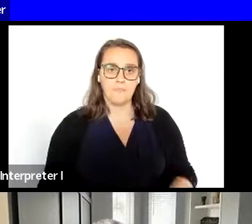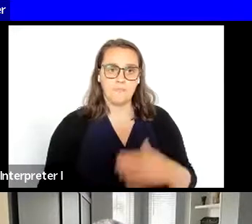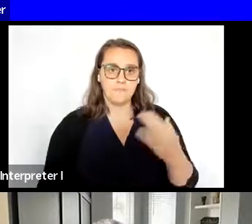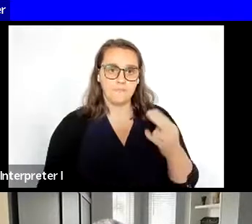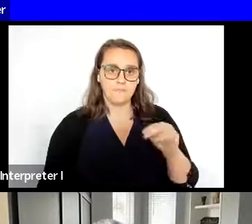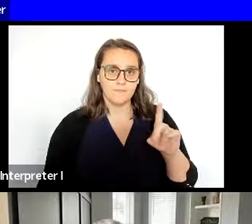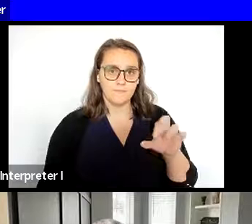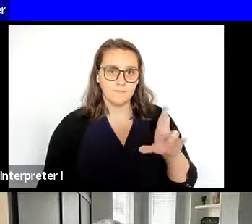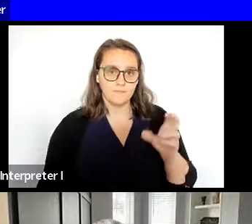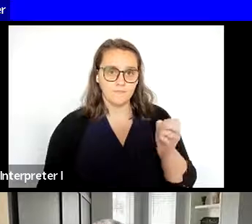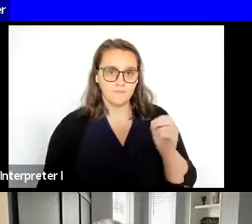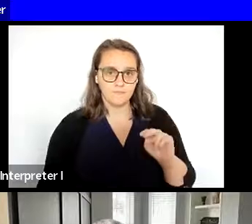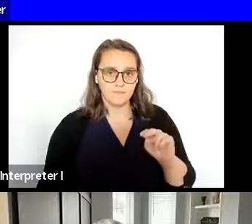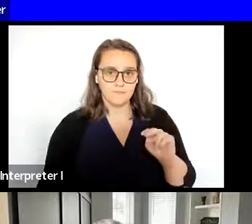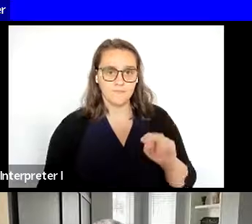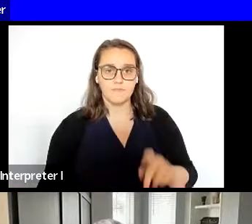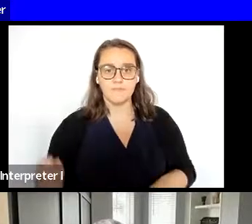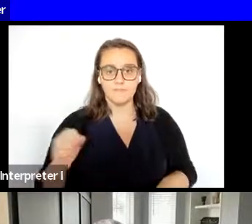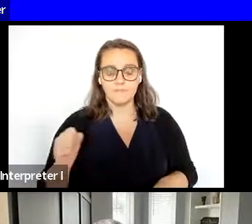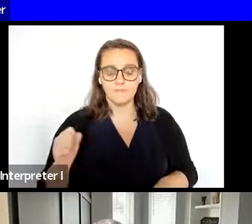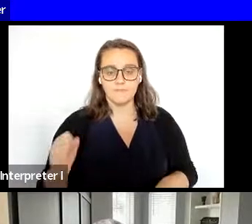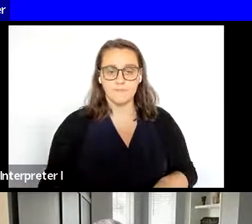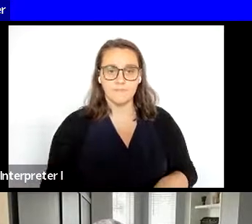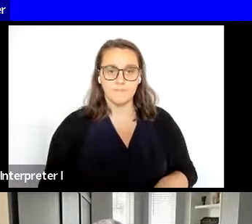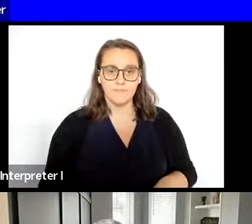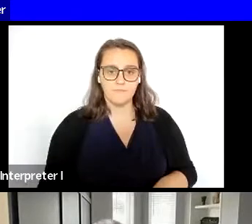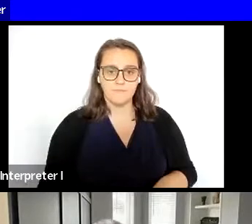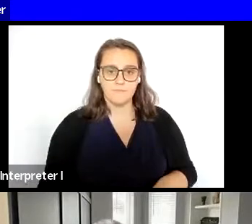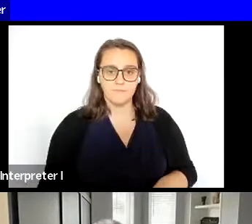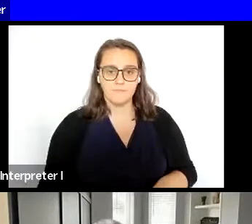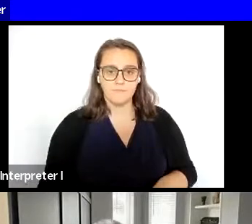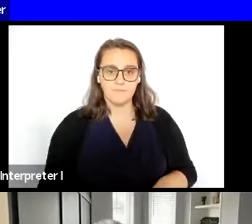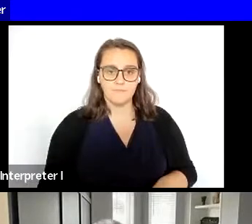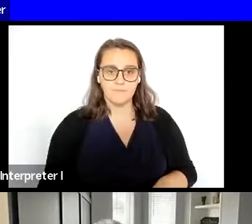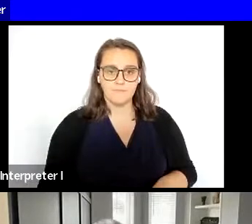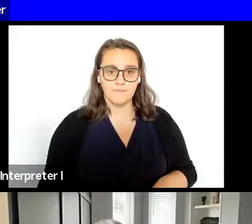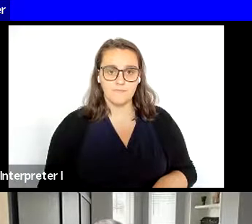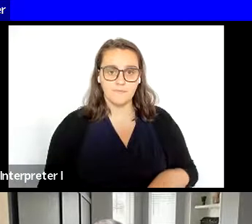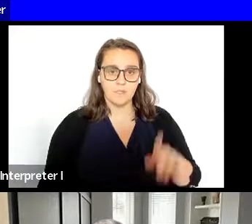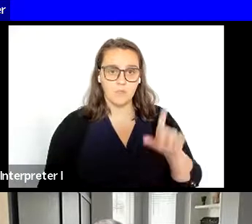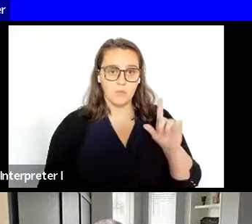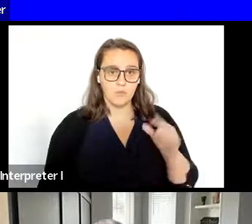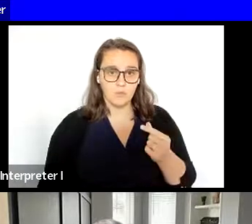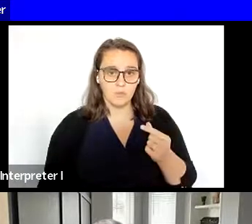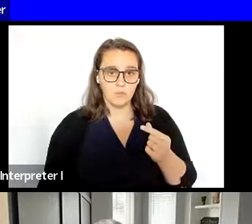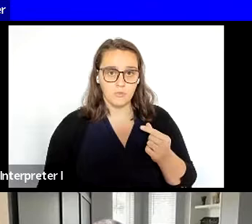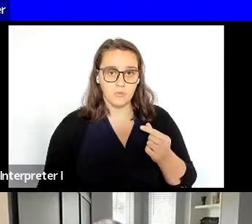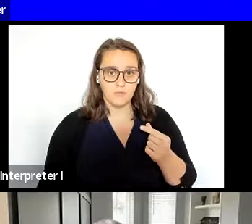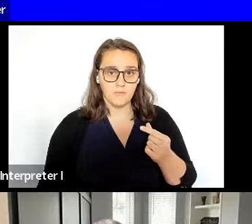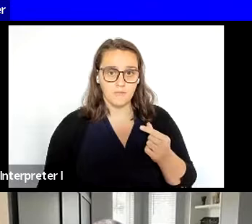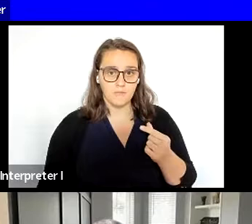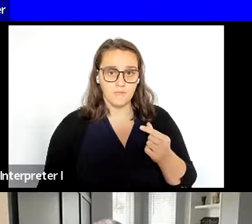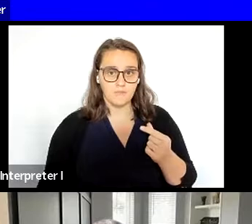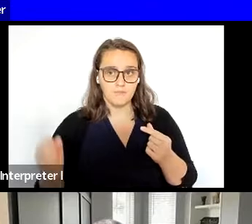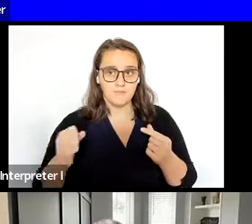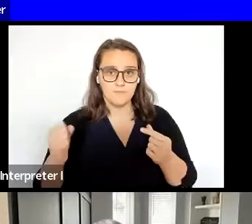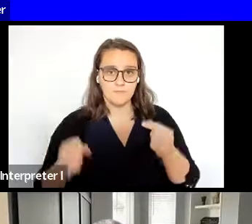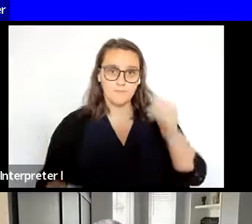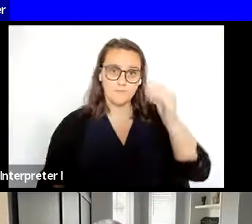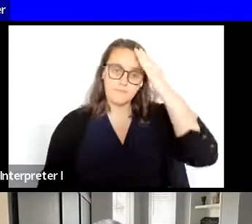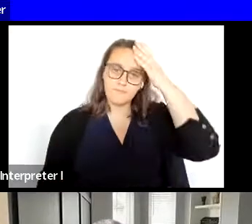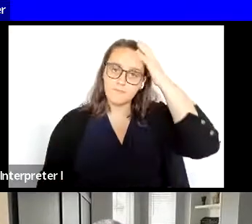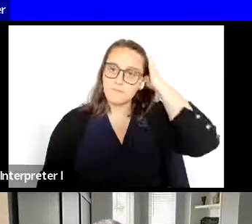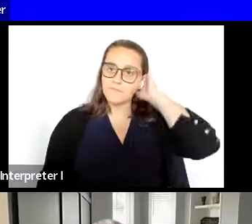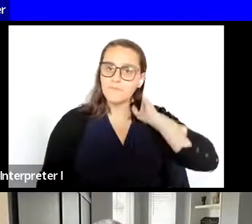Henderson. Yes. Councilmember Henderson votes yes. Councilmember Louis George. Yes. Louis